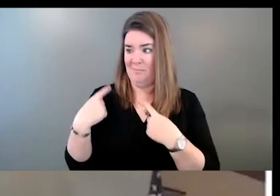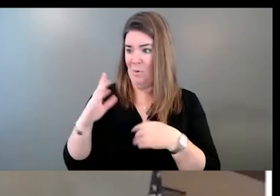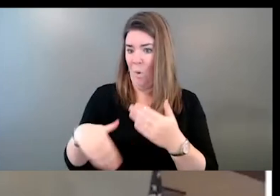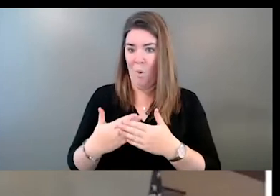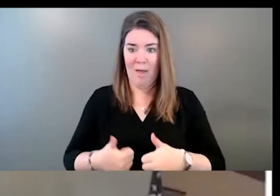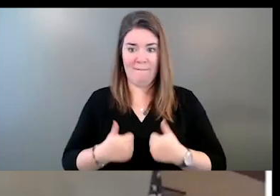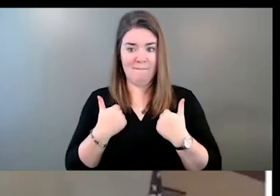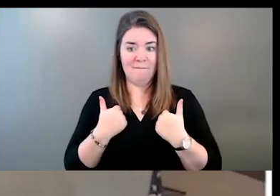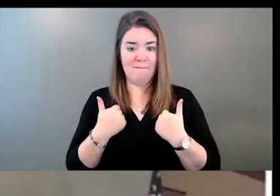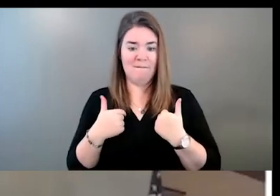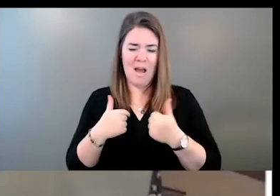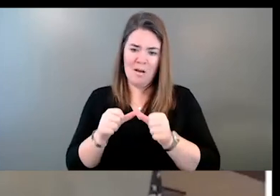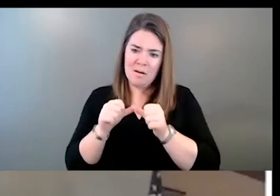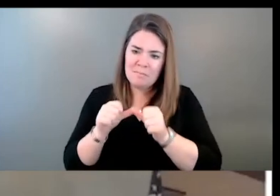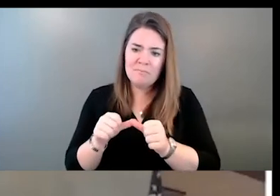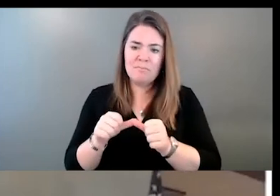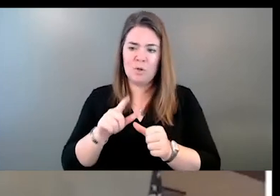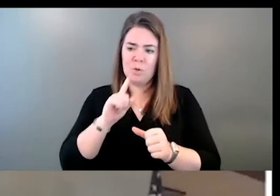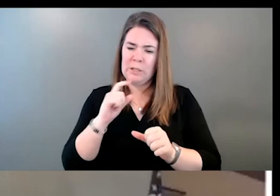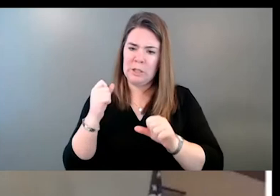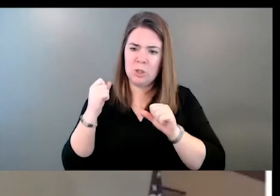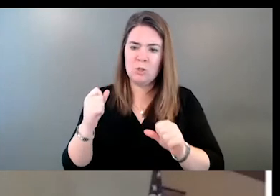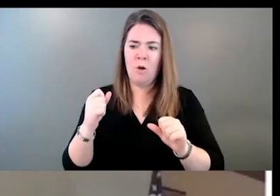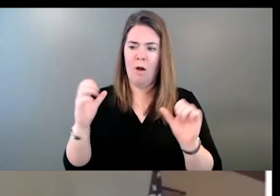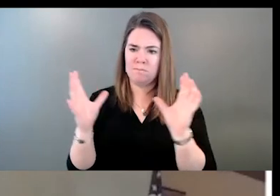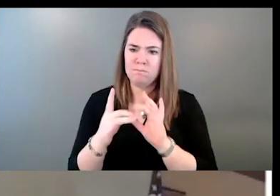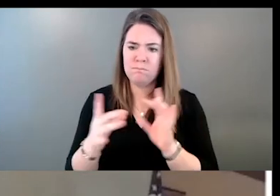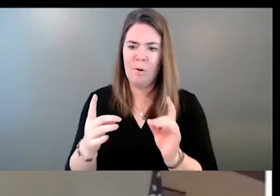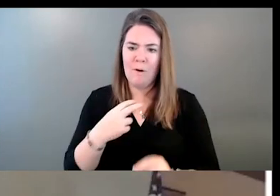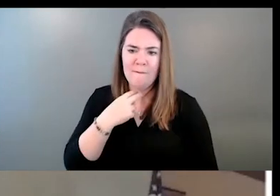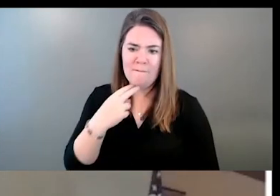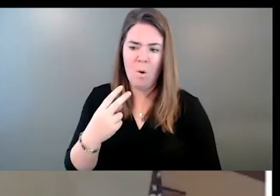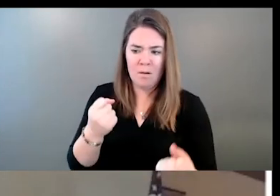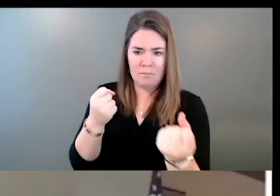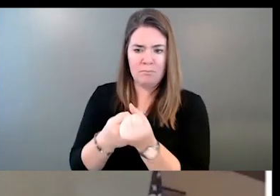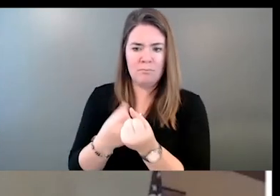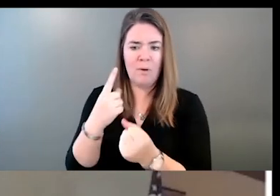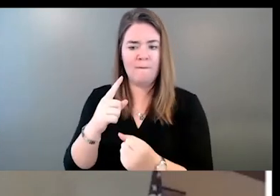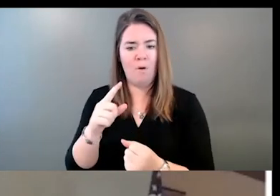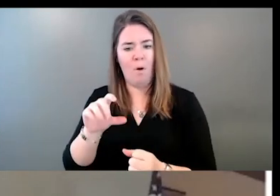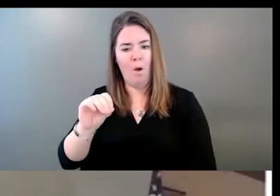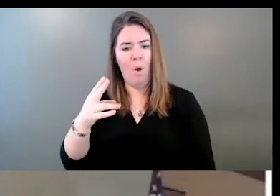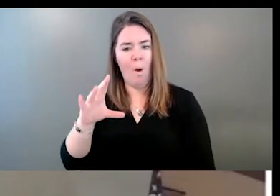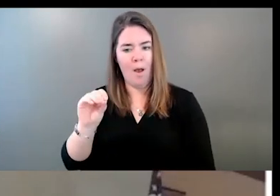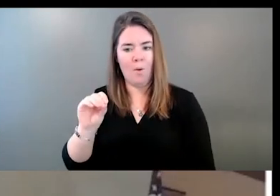continue to be a strong voice for Ohioans, and I truly appreciate this award. Thank you.